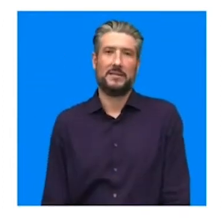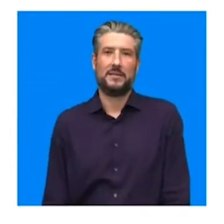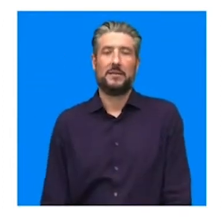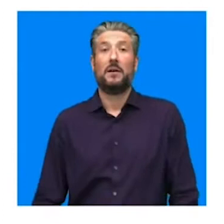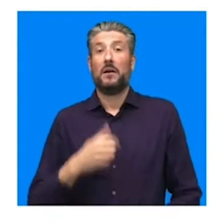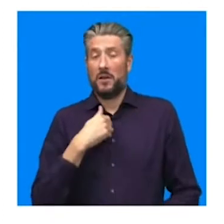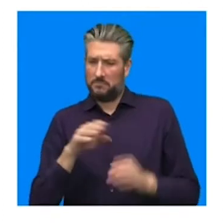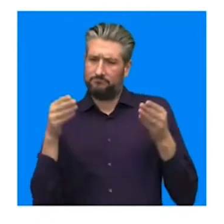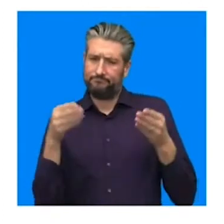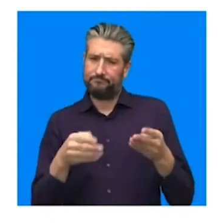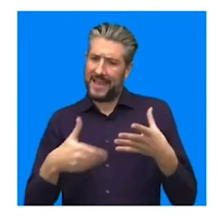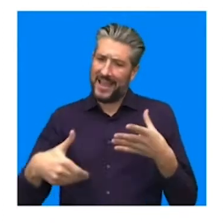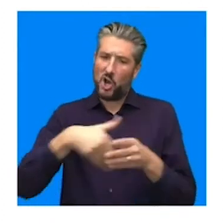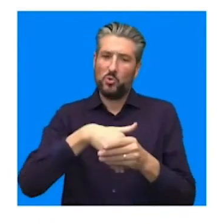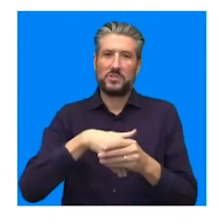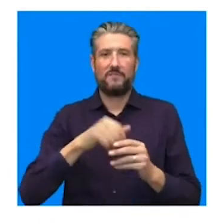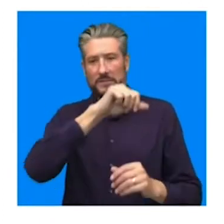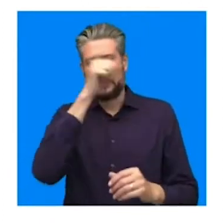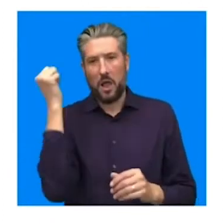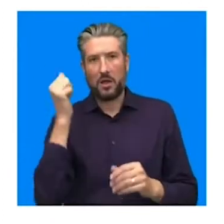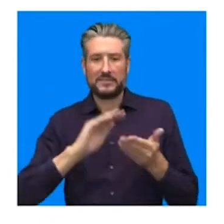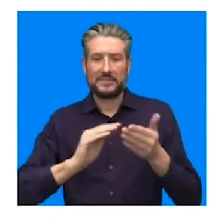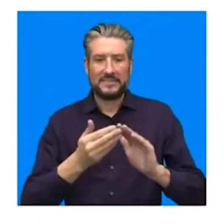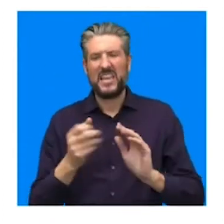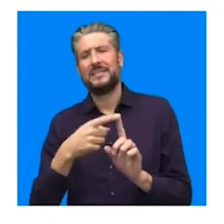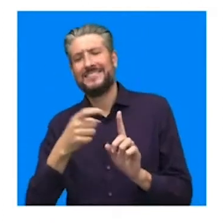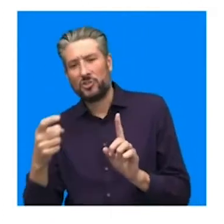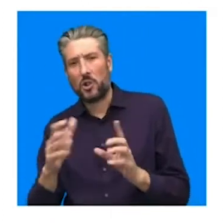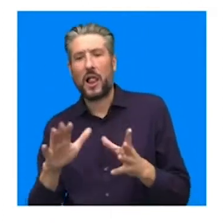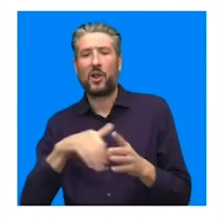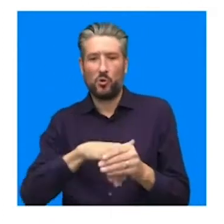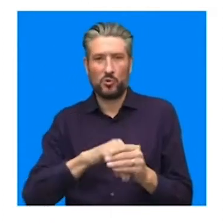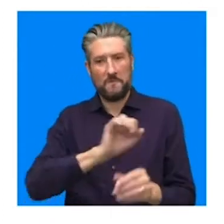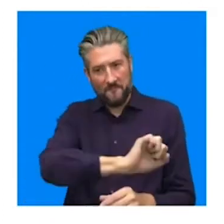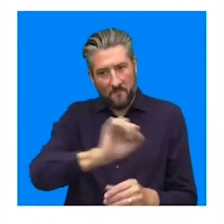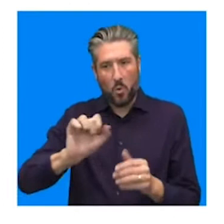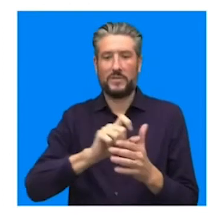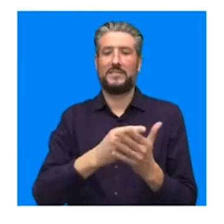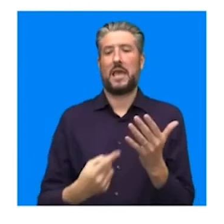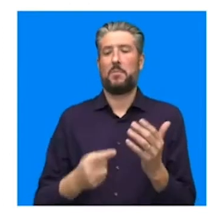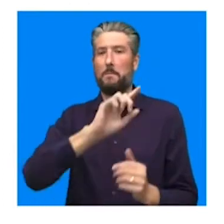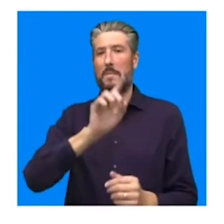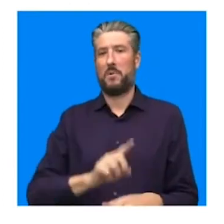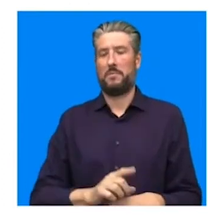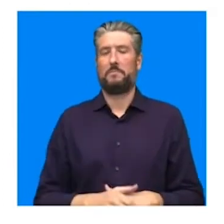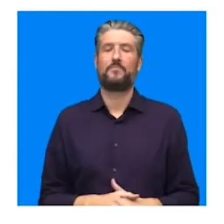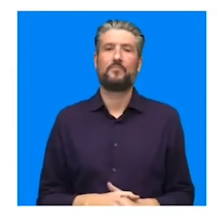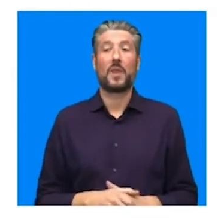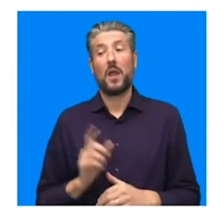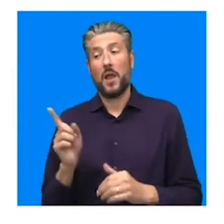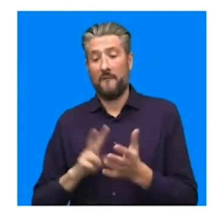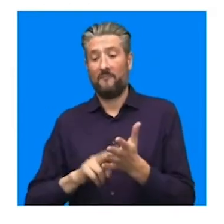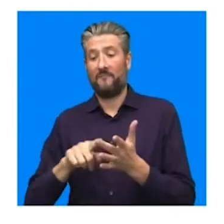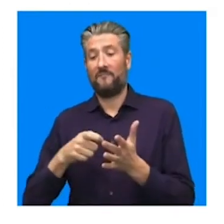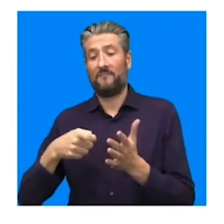We focus on the digital inclusion of people with disabilities. And I think, as Victor was saying, we're really